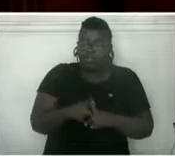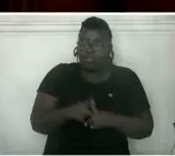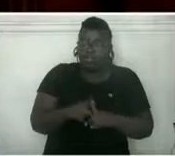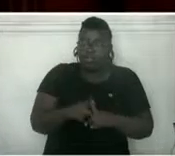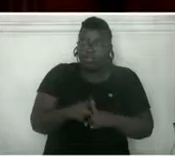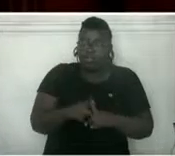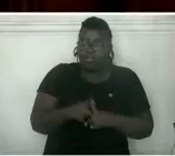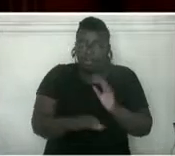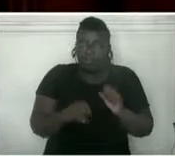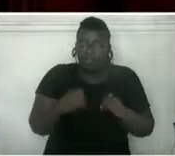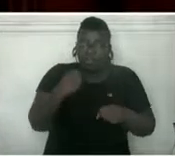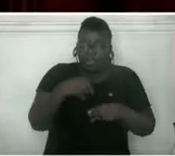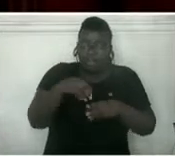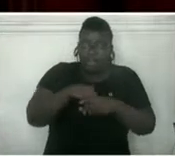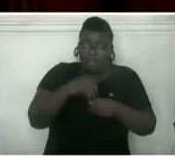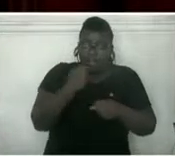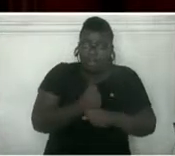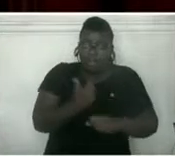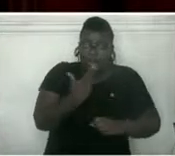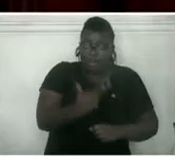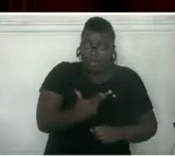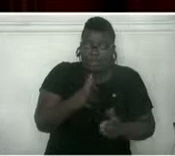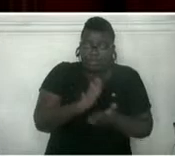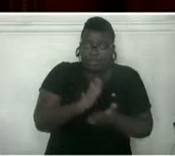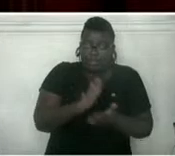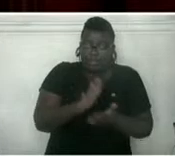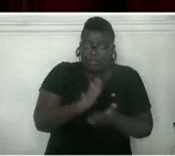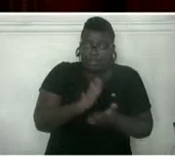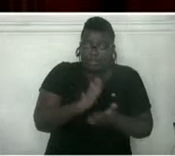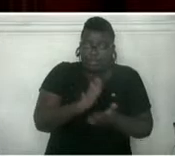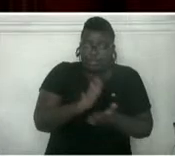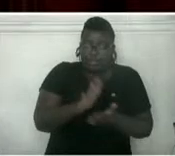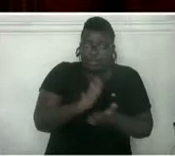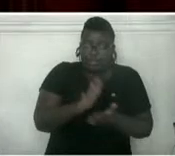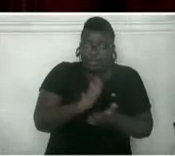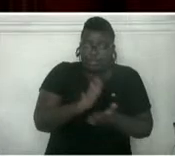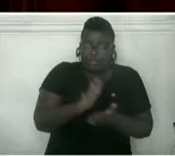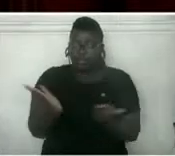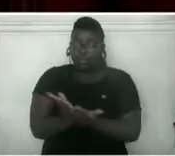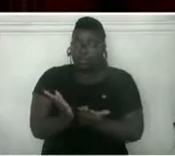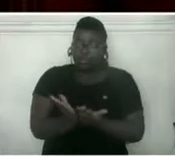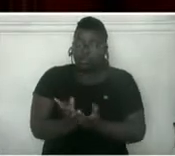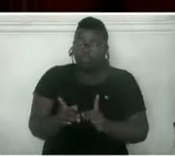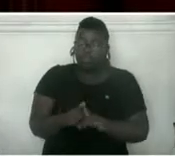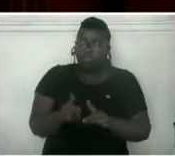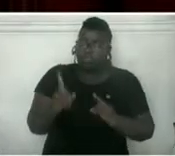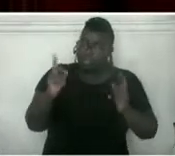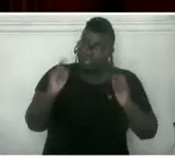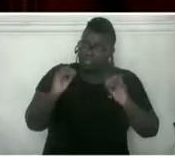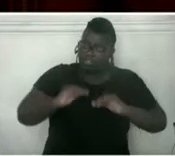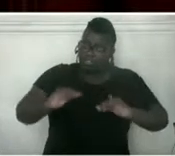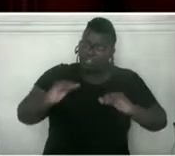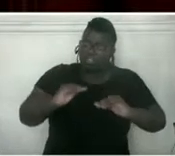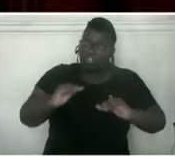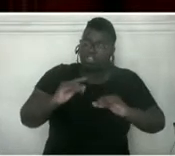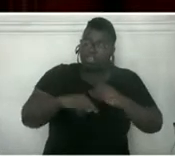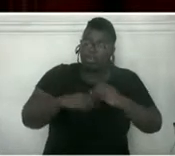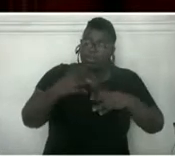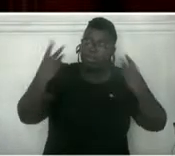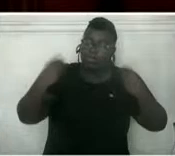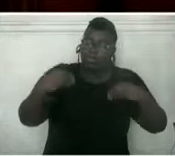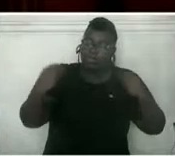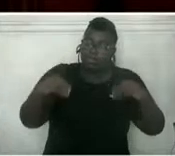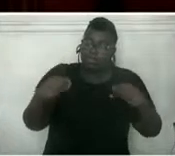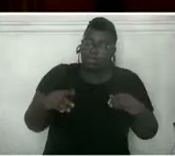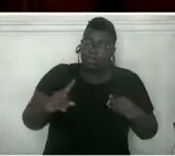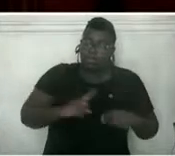9. Our schools must also teach entrepreneurship. Having piloted this